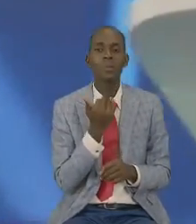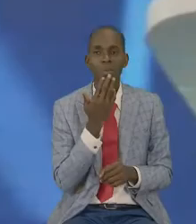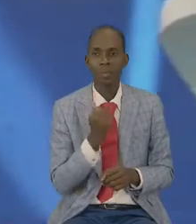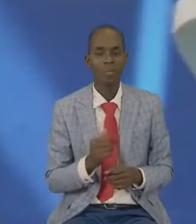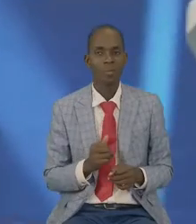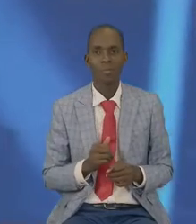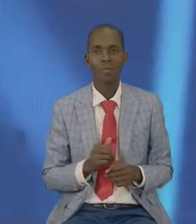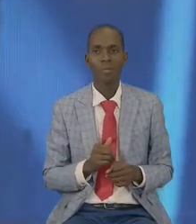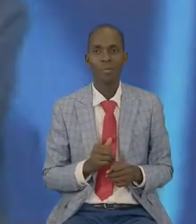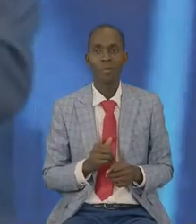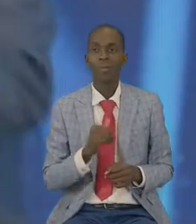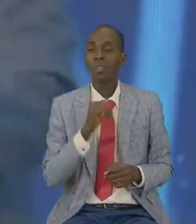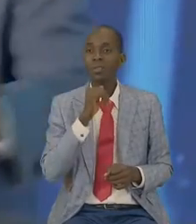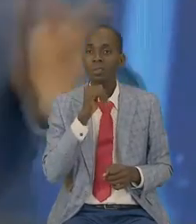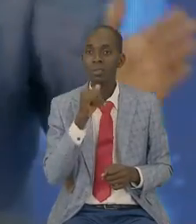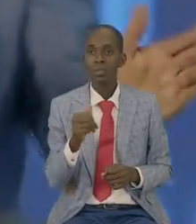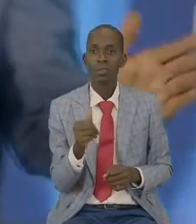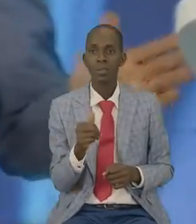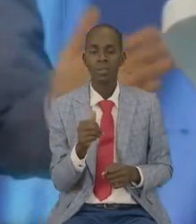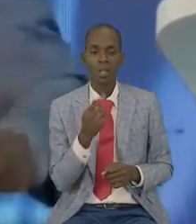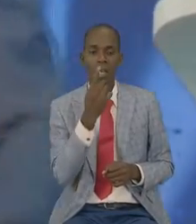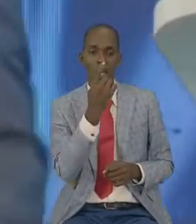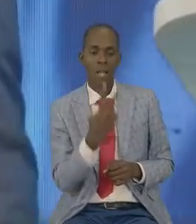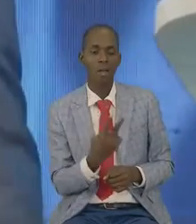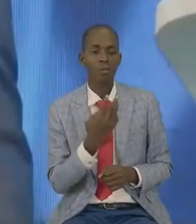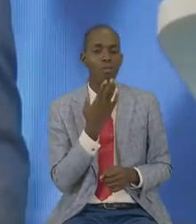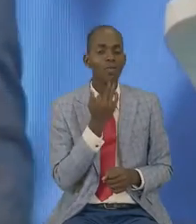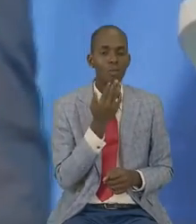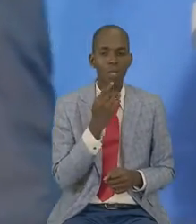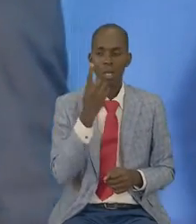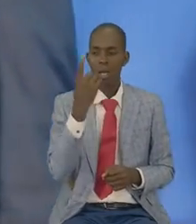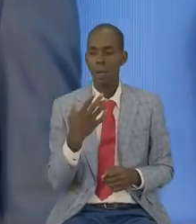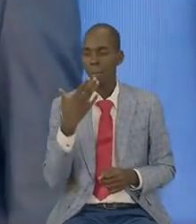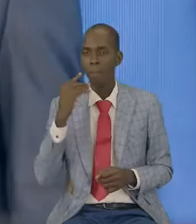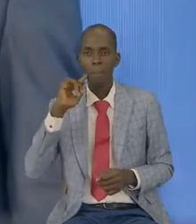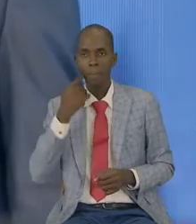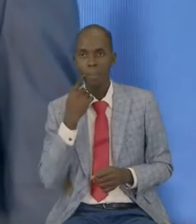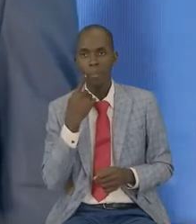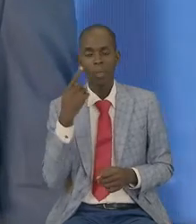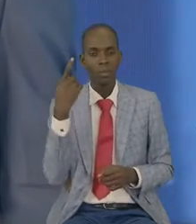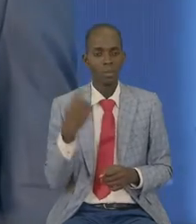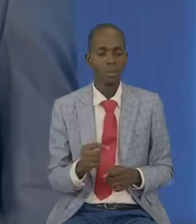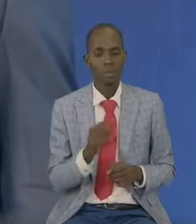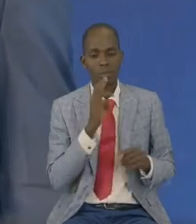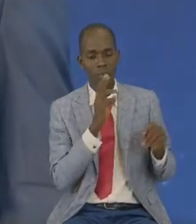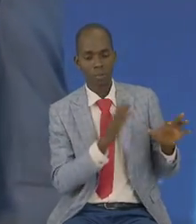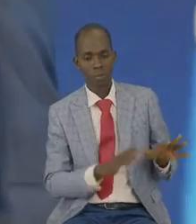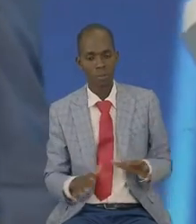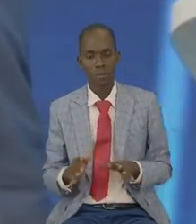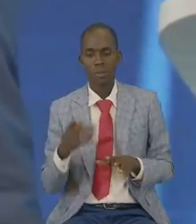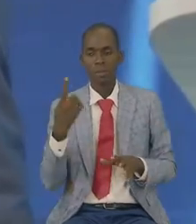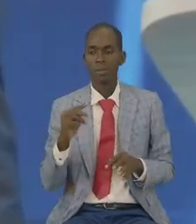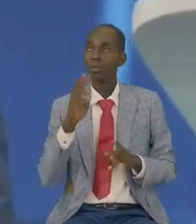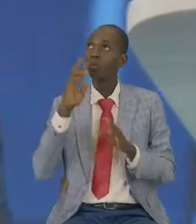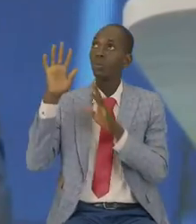part sweet, part bitter. The river, the brook, the streams,